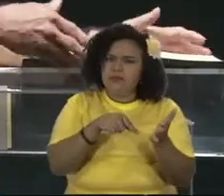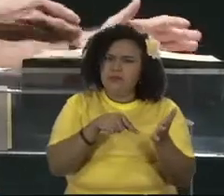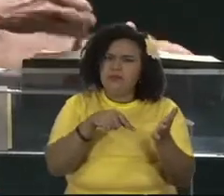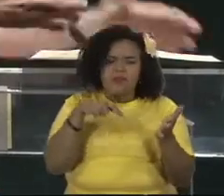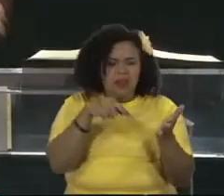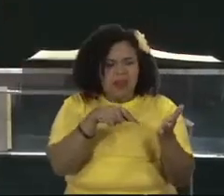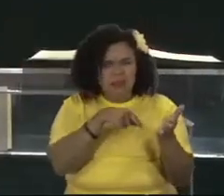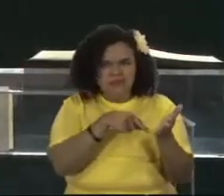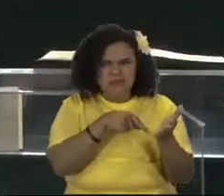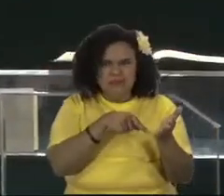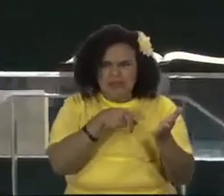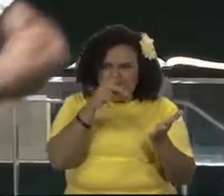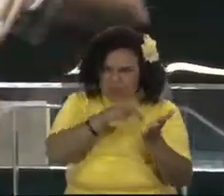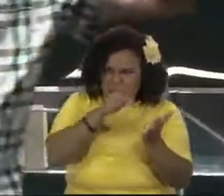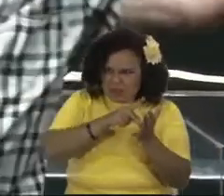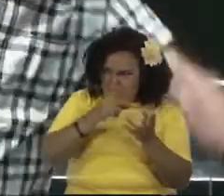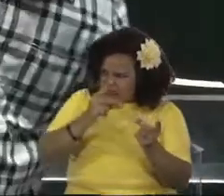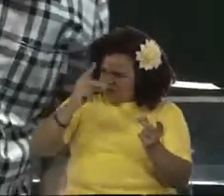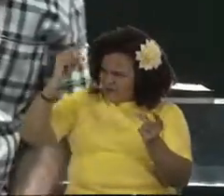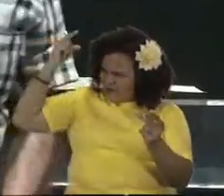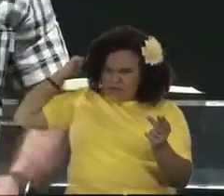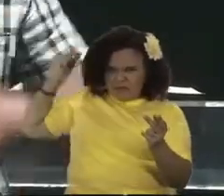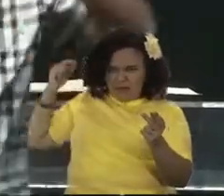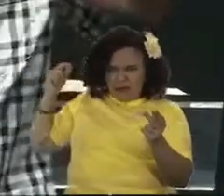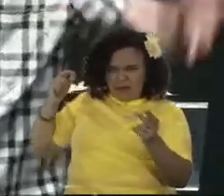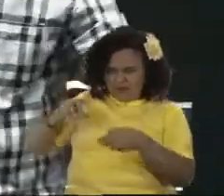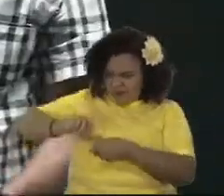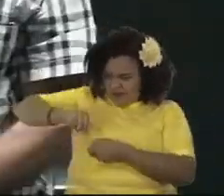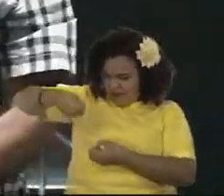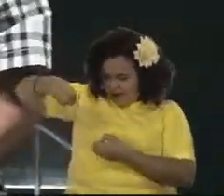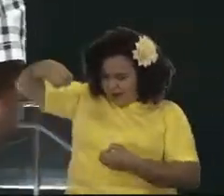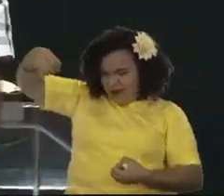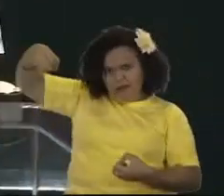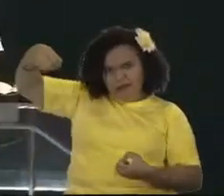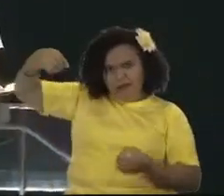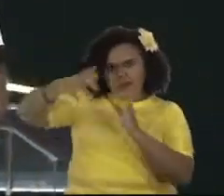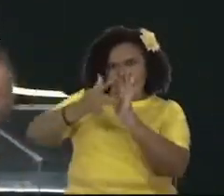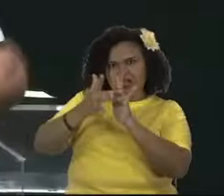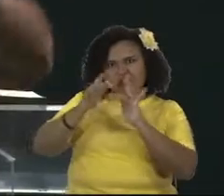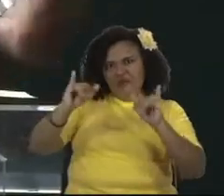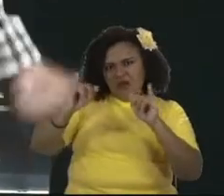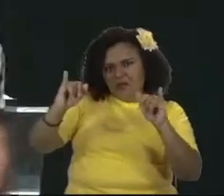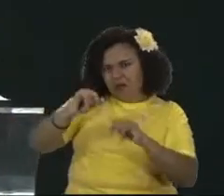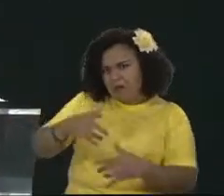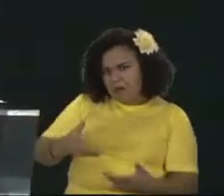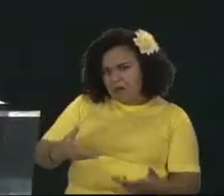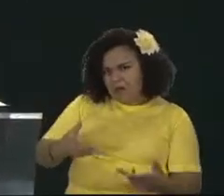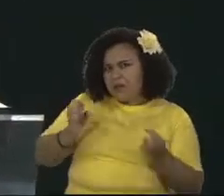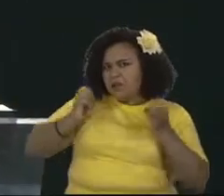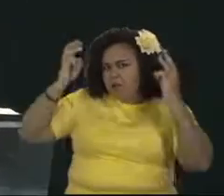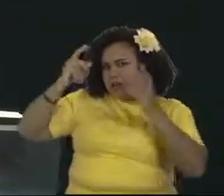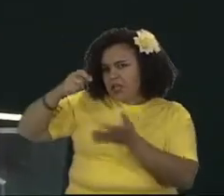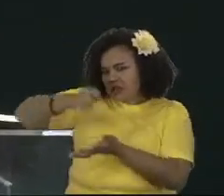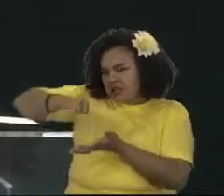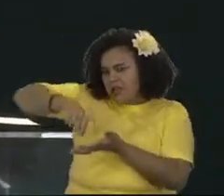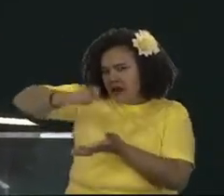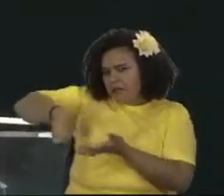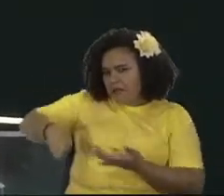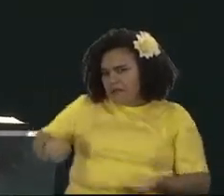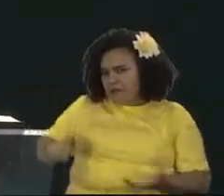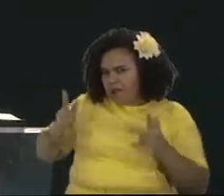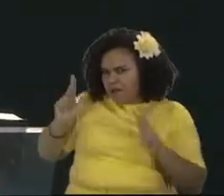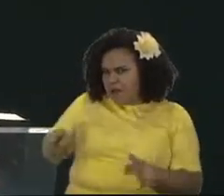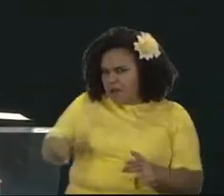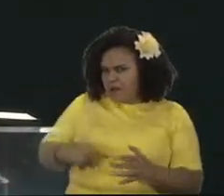the Word, if it was the same as it was with Jesus told, and Moses wrote,